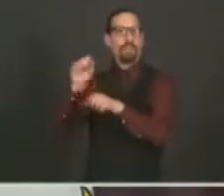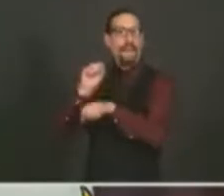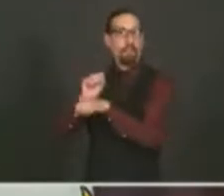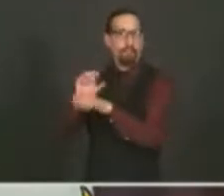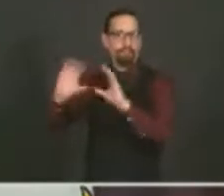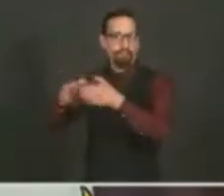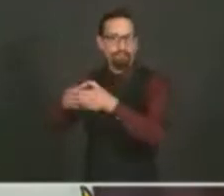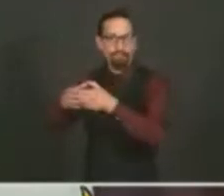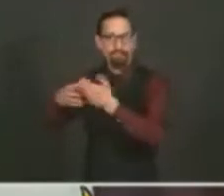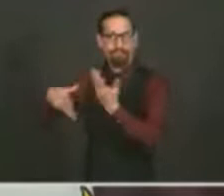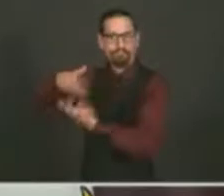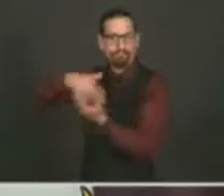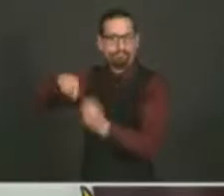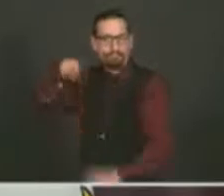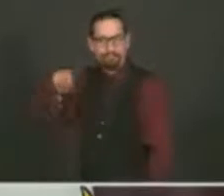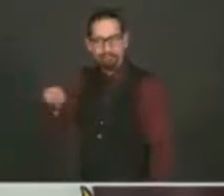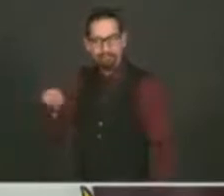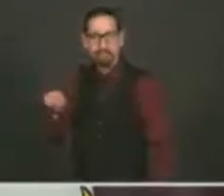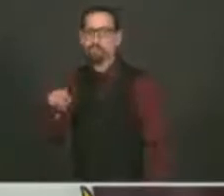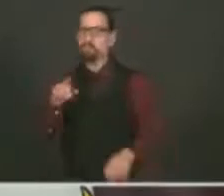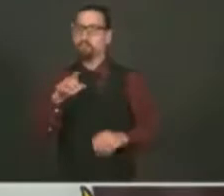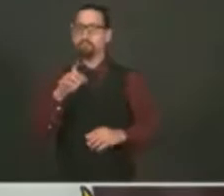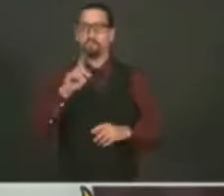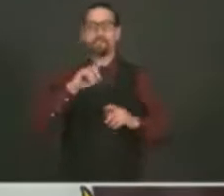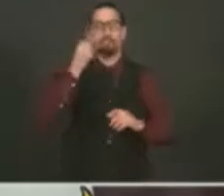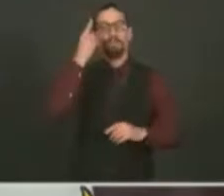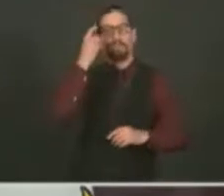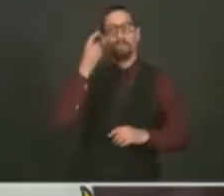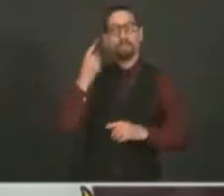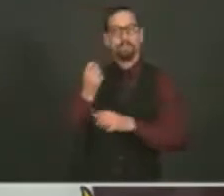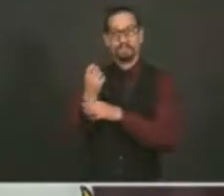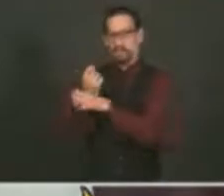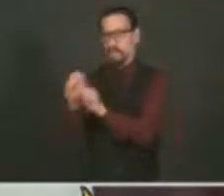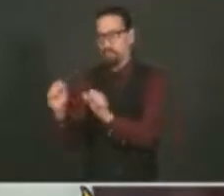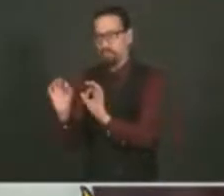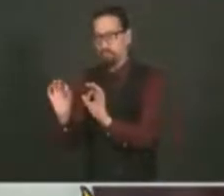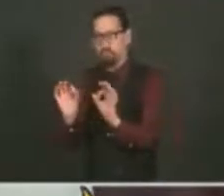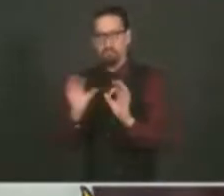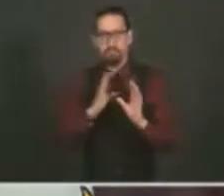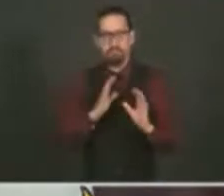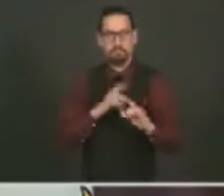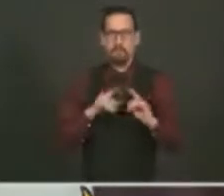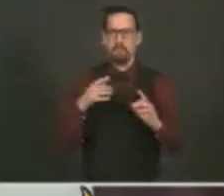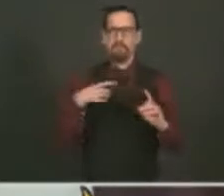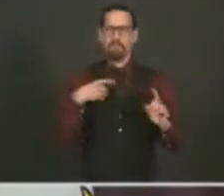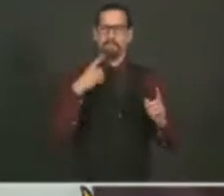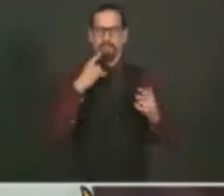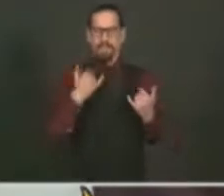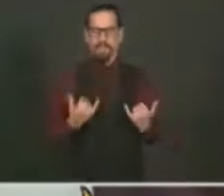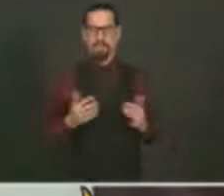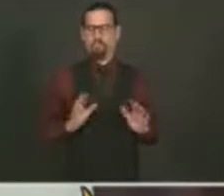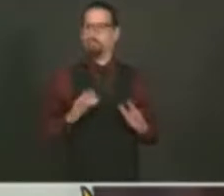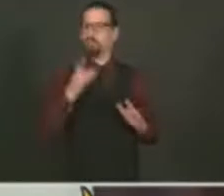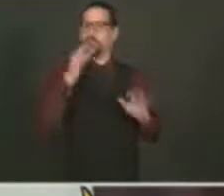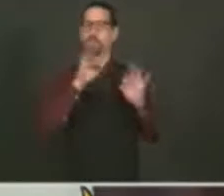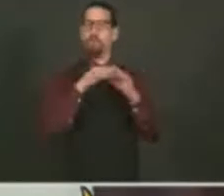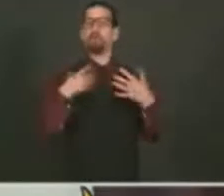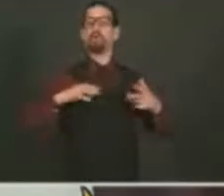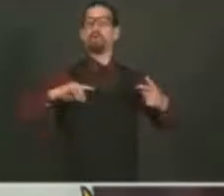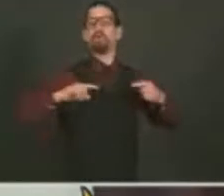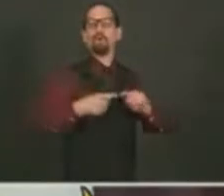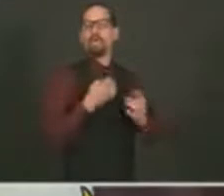keep us safe but don't hurt our economy. And that's what I'll say today. For the details, come back tomorrow at